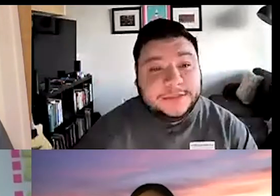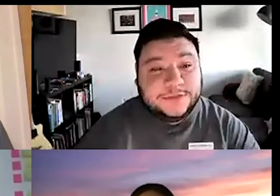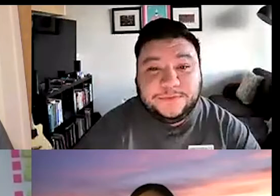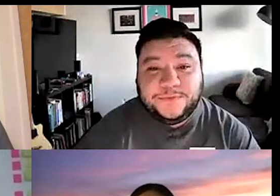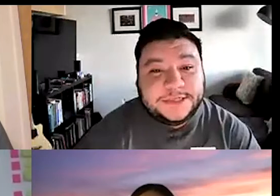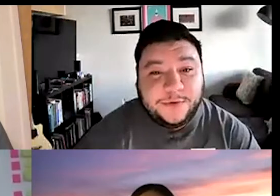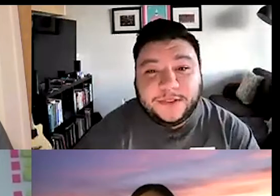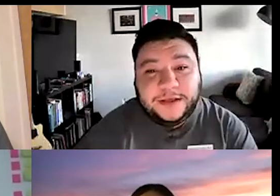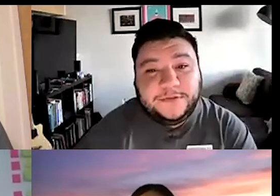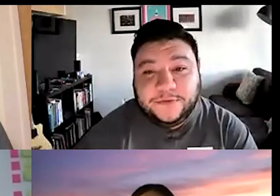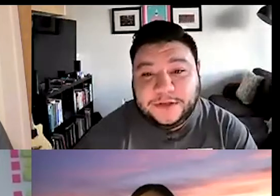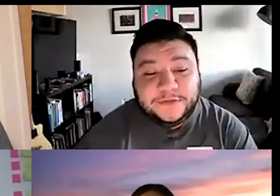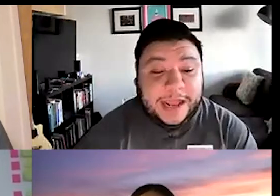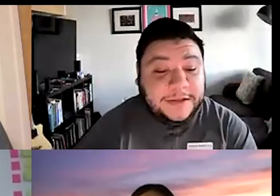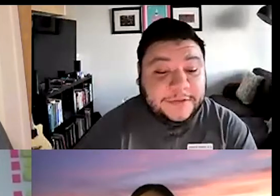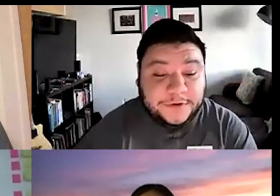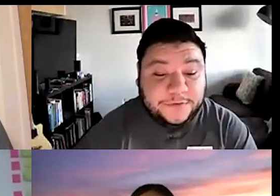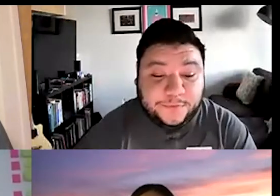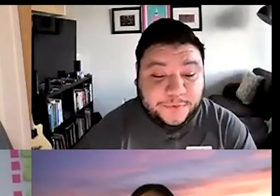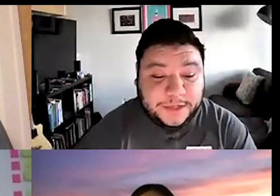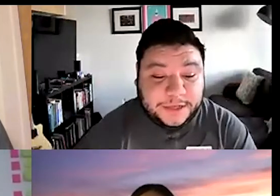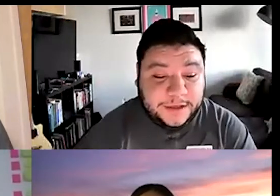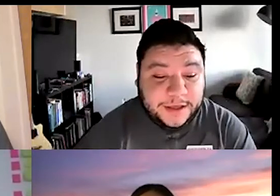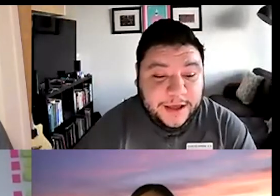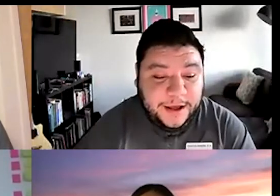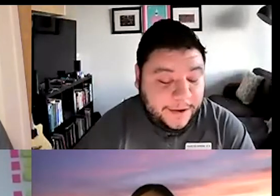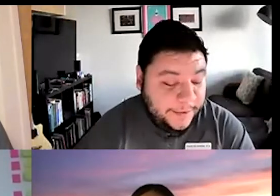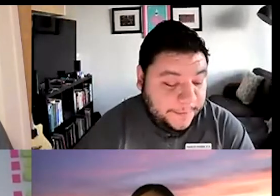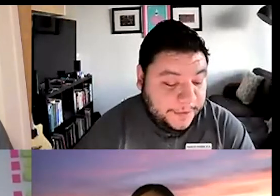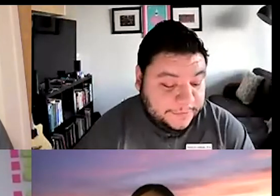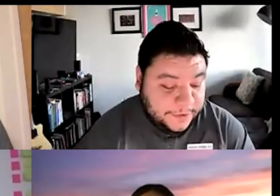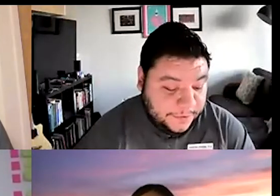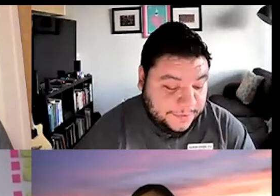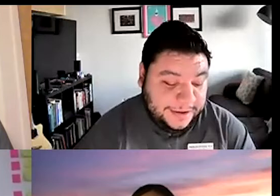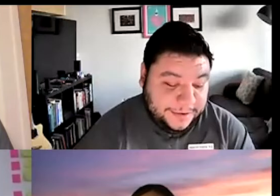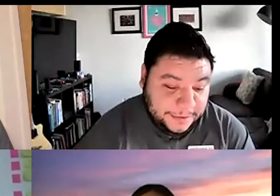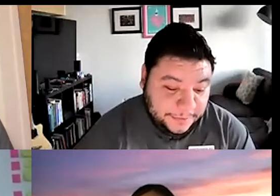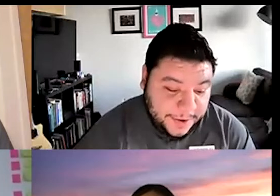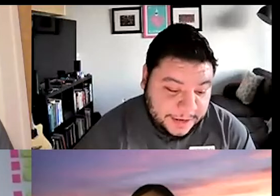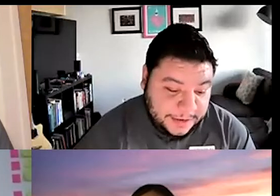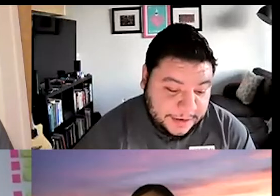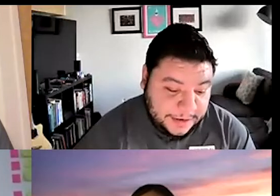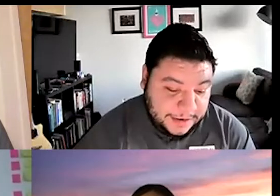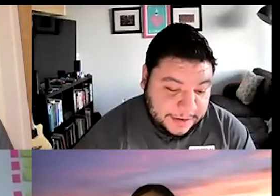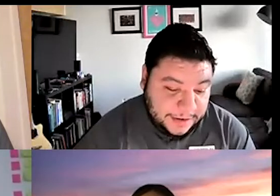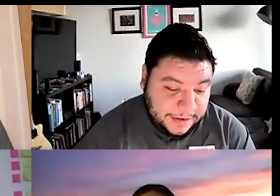wanting to reach out with like students, any student group really. So when